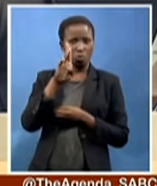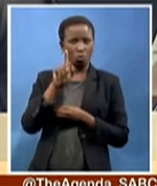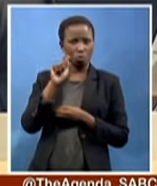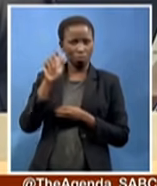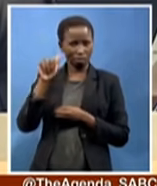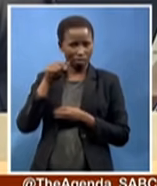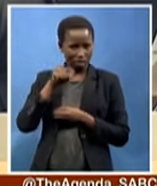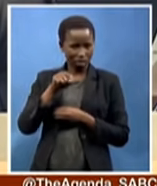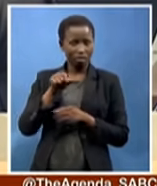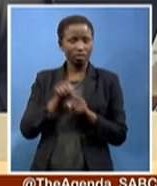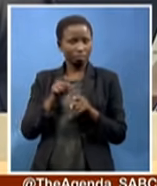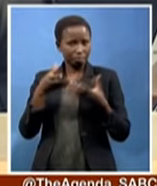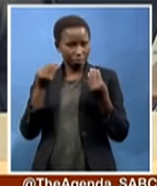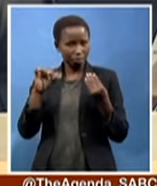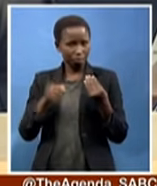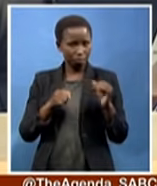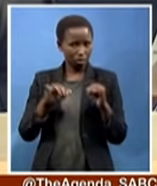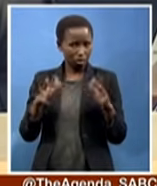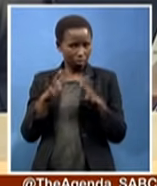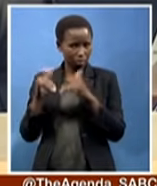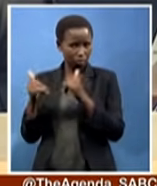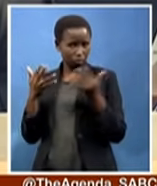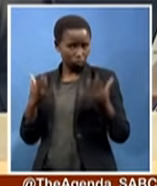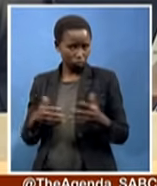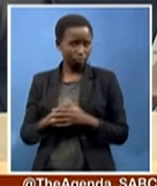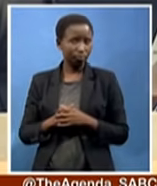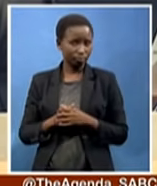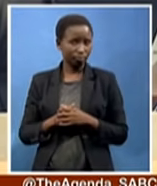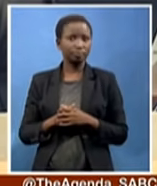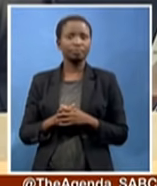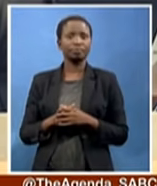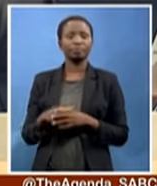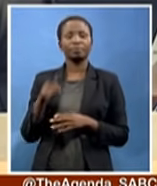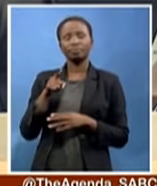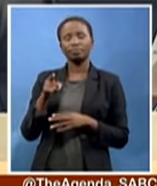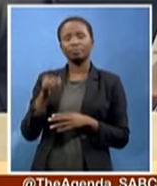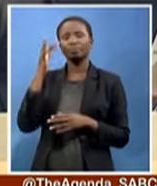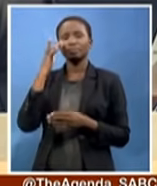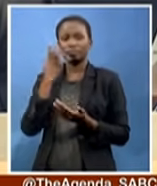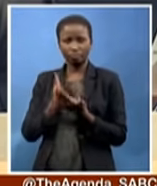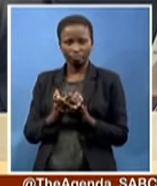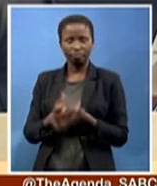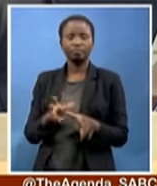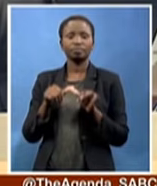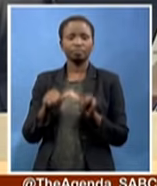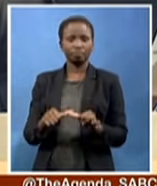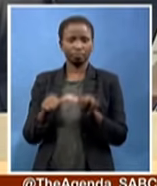As the volume of evidence began to mount in the public domain, the issue of state